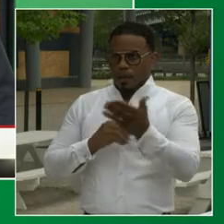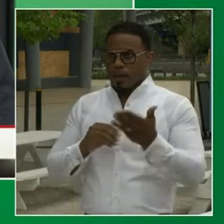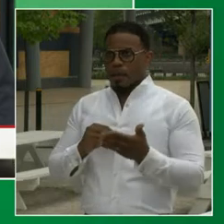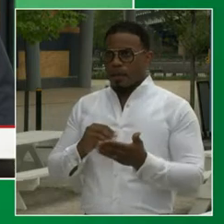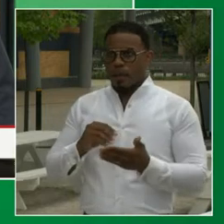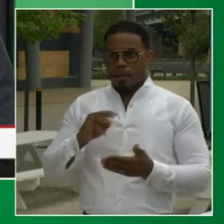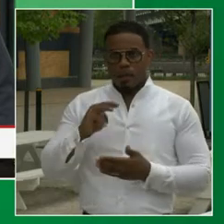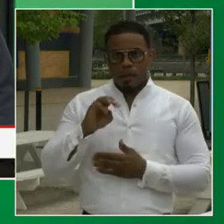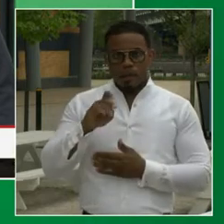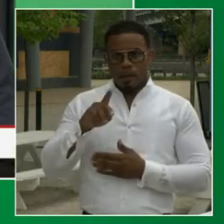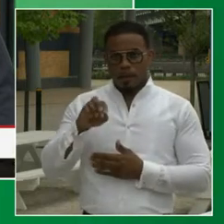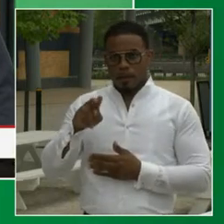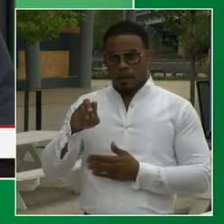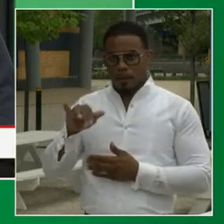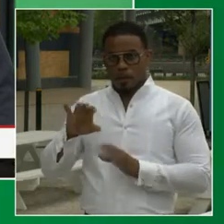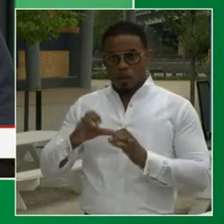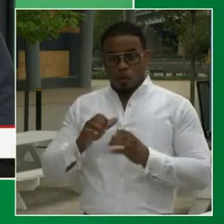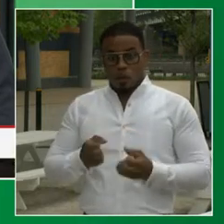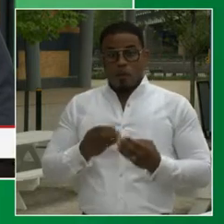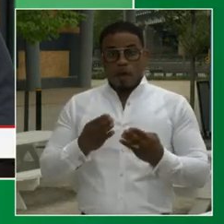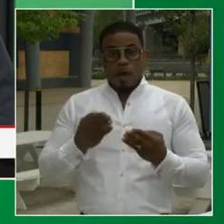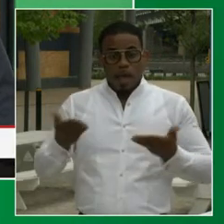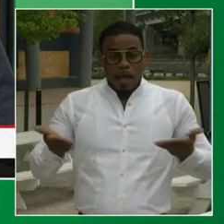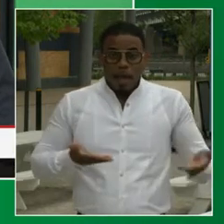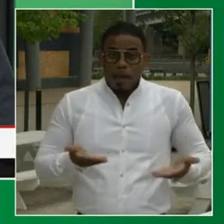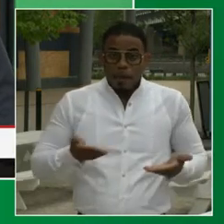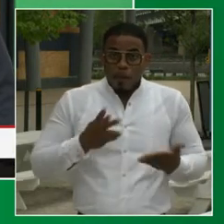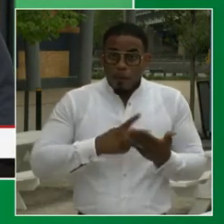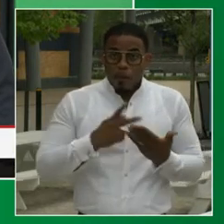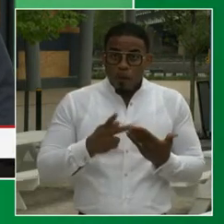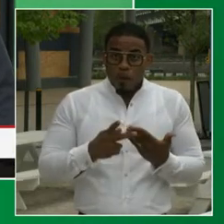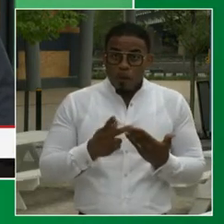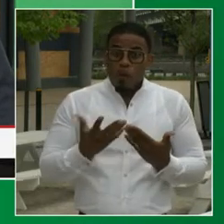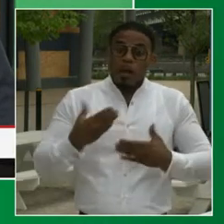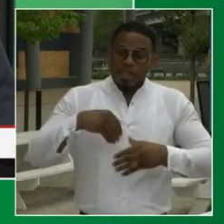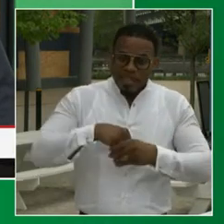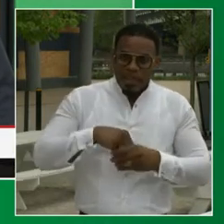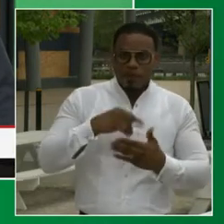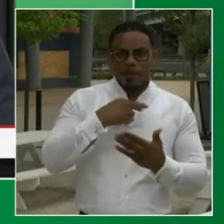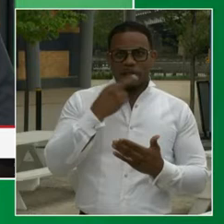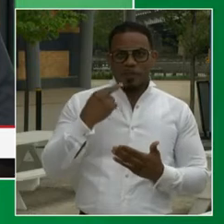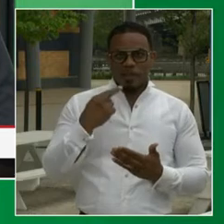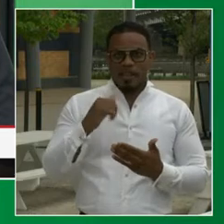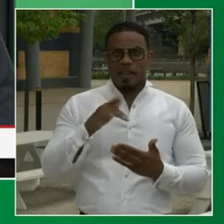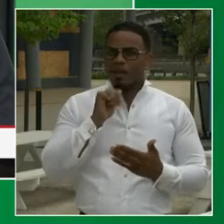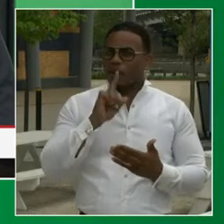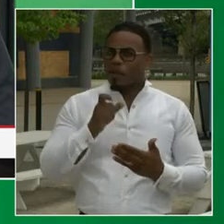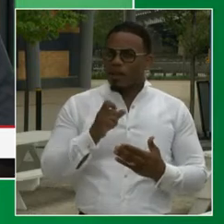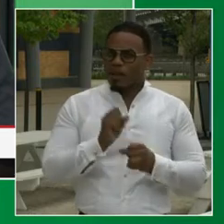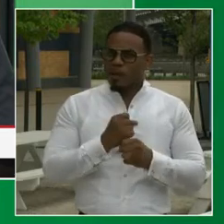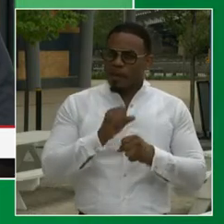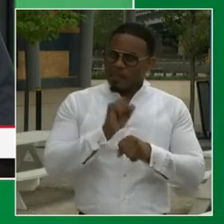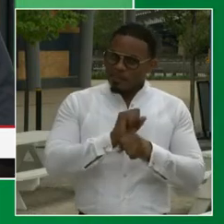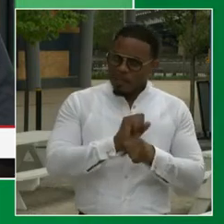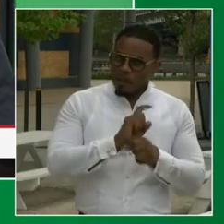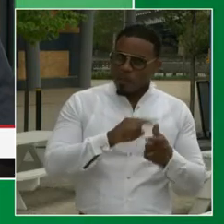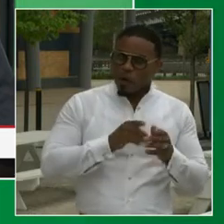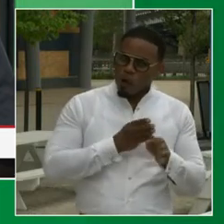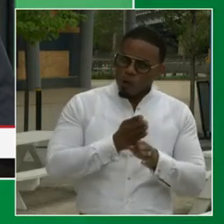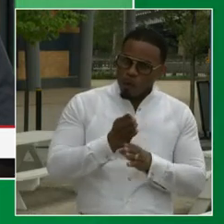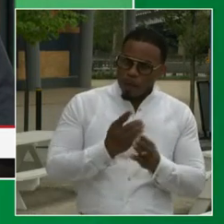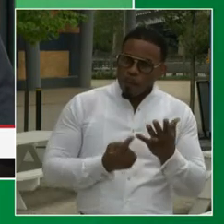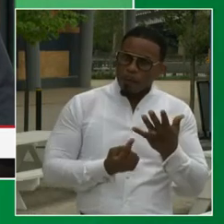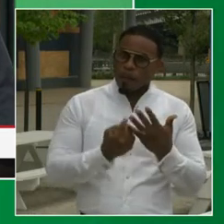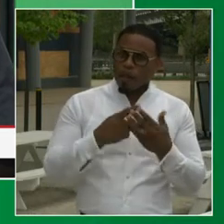the McKeedy Group, to provide a hospitality program within a restaurant that would not only create a job, but a career